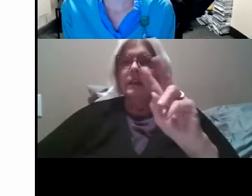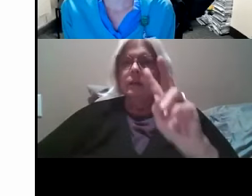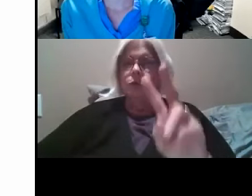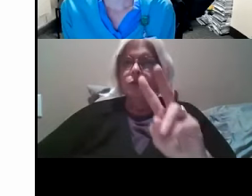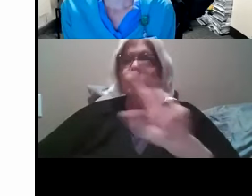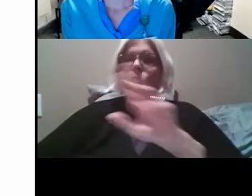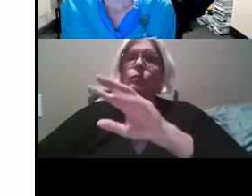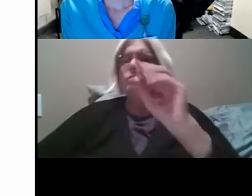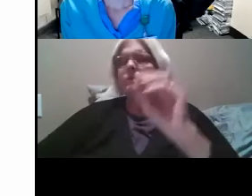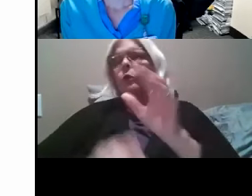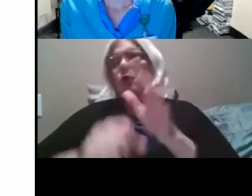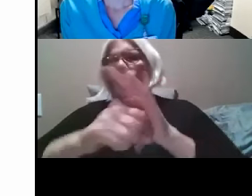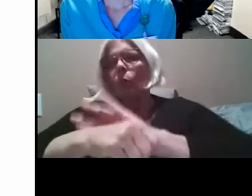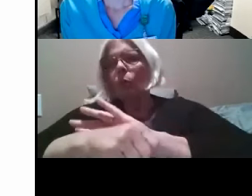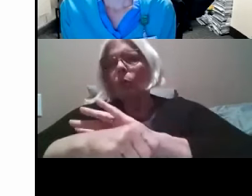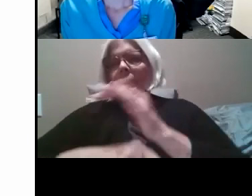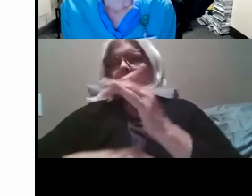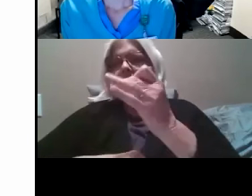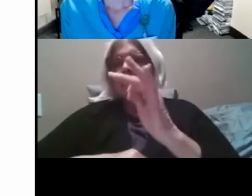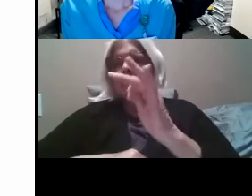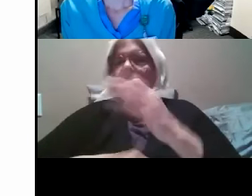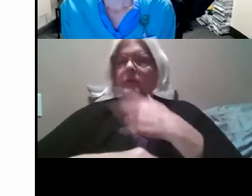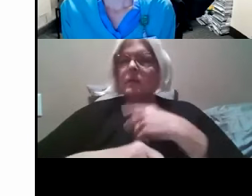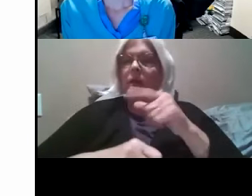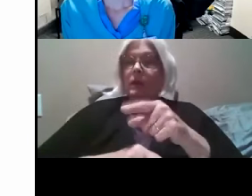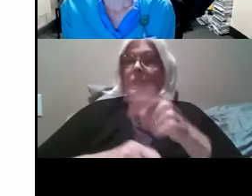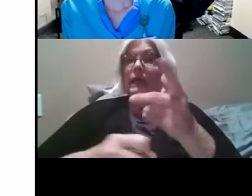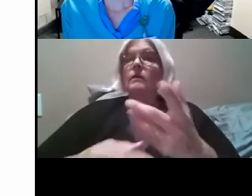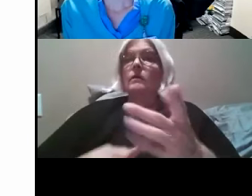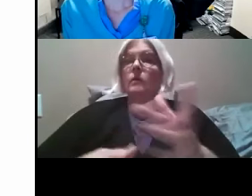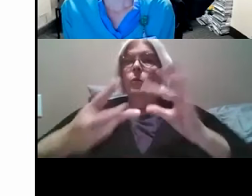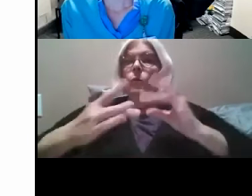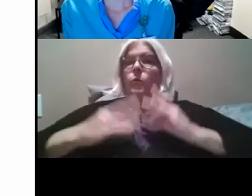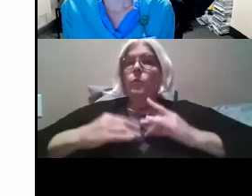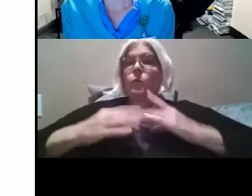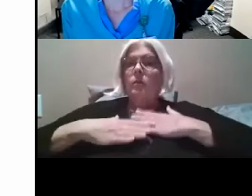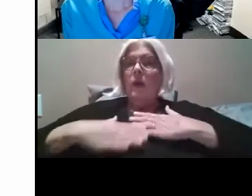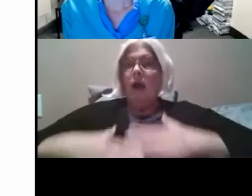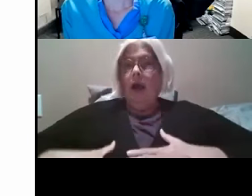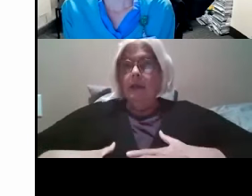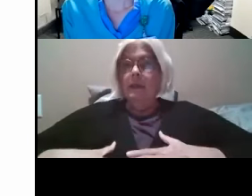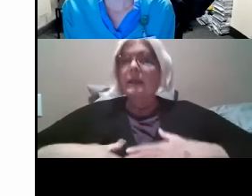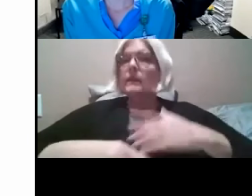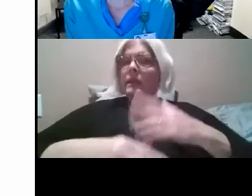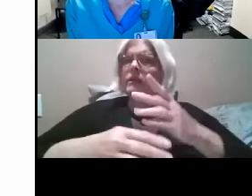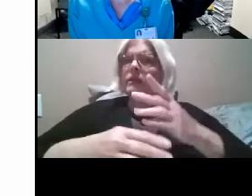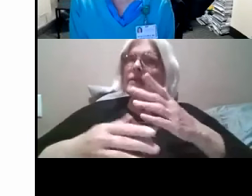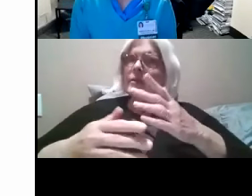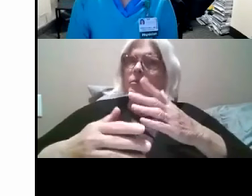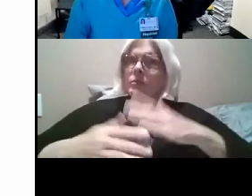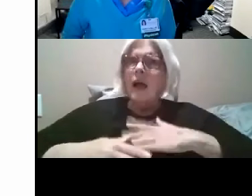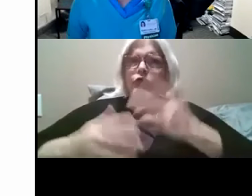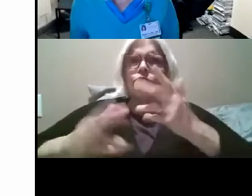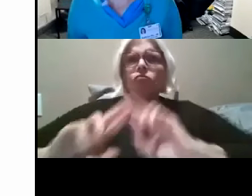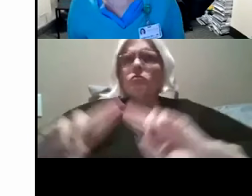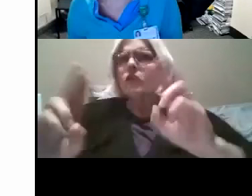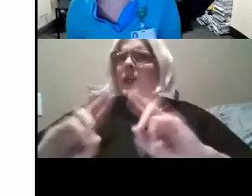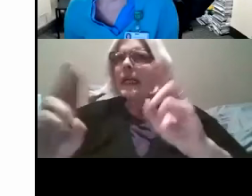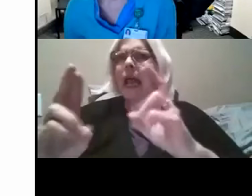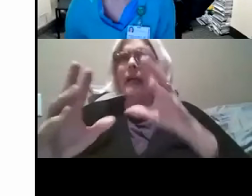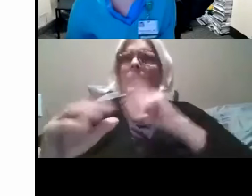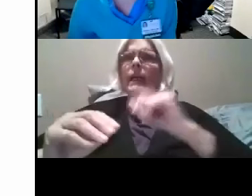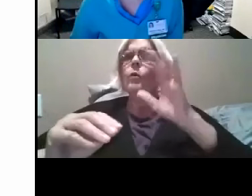your child's immune system is ready to make special proteins called antibodies that can help fight the virus and stop it